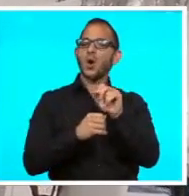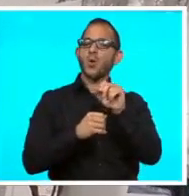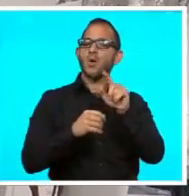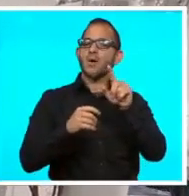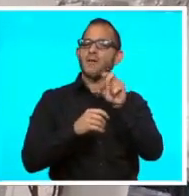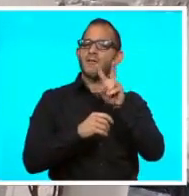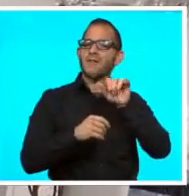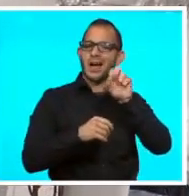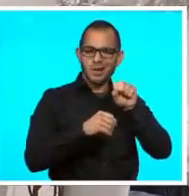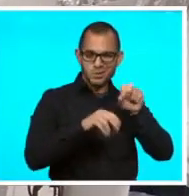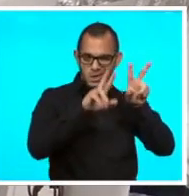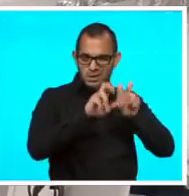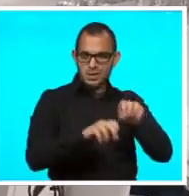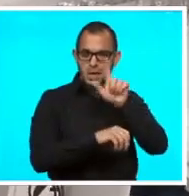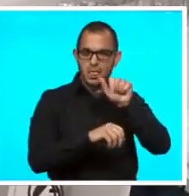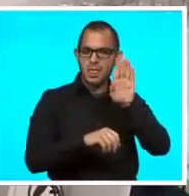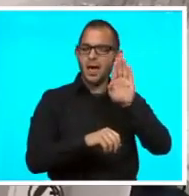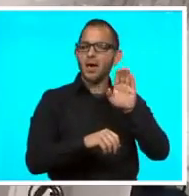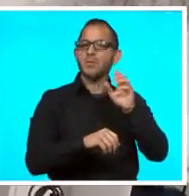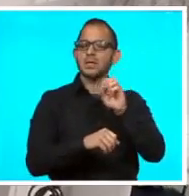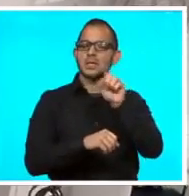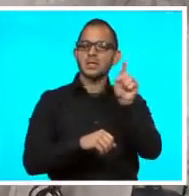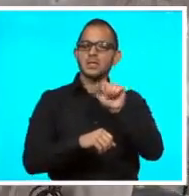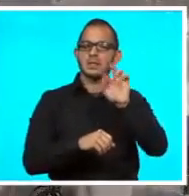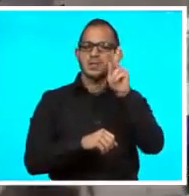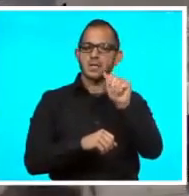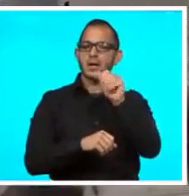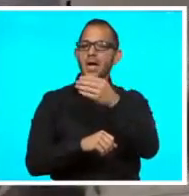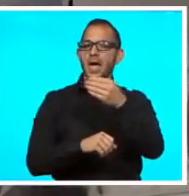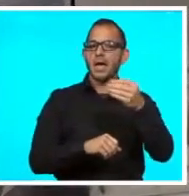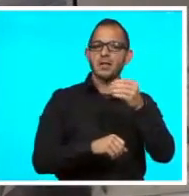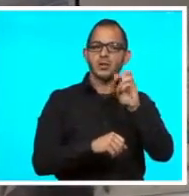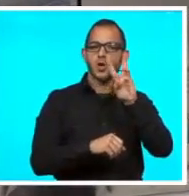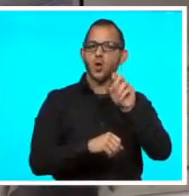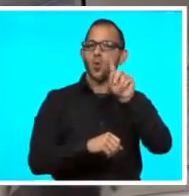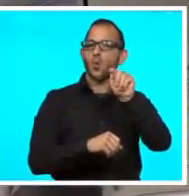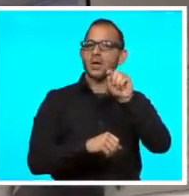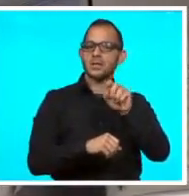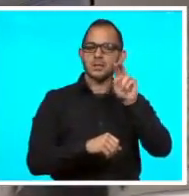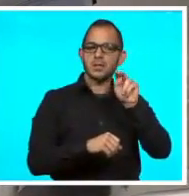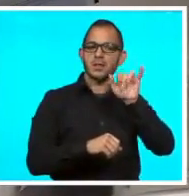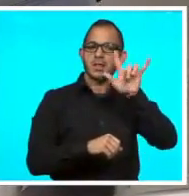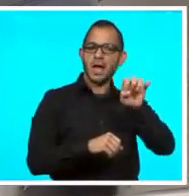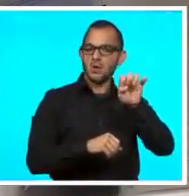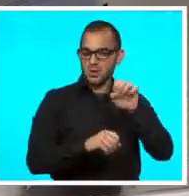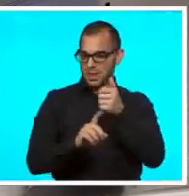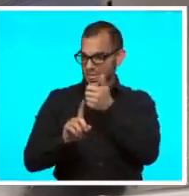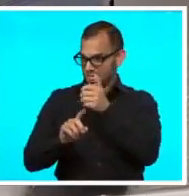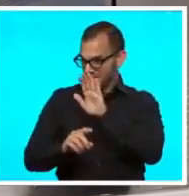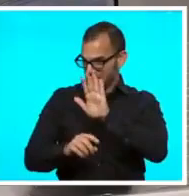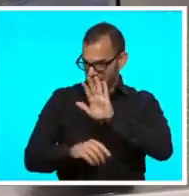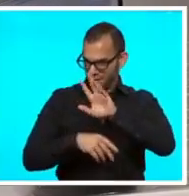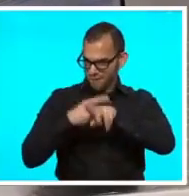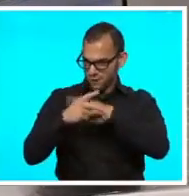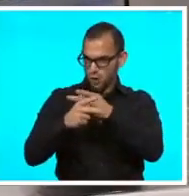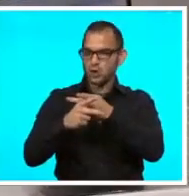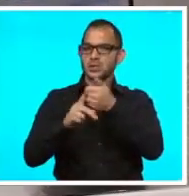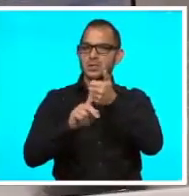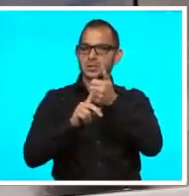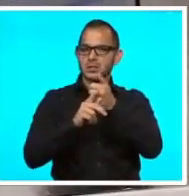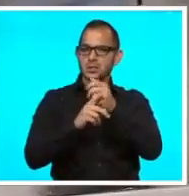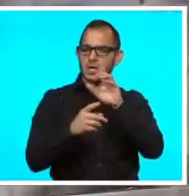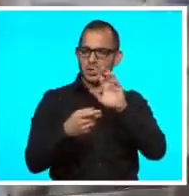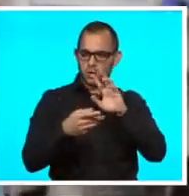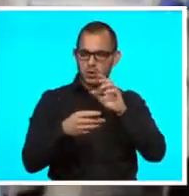analyzing viruses like Zika and West Nile for 2.5 years. With their version of COVID-19 testing, they use direct